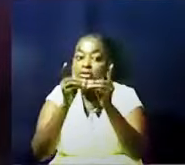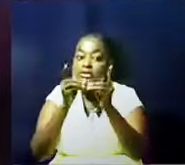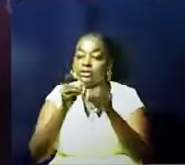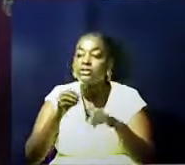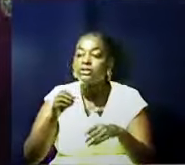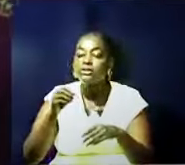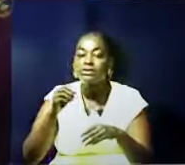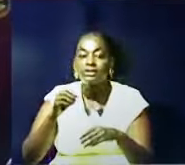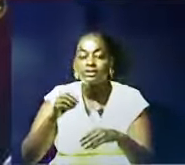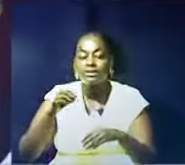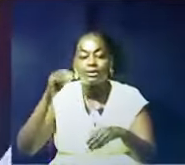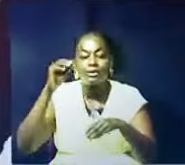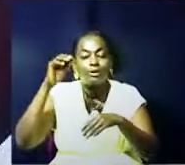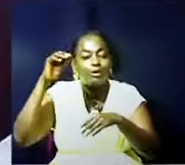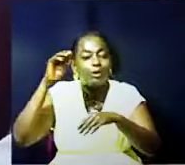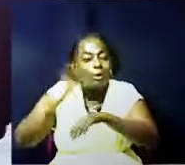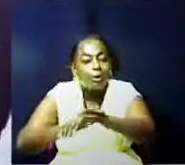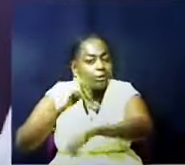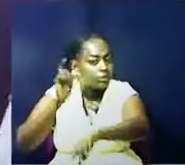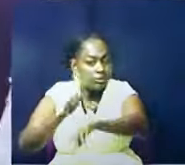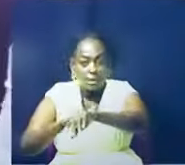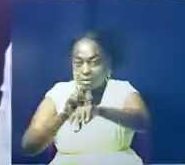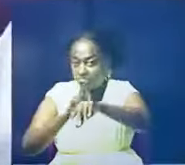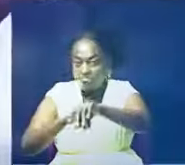But time is